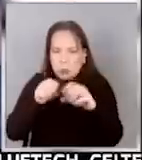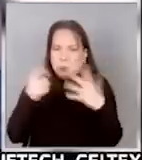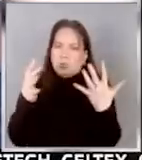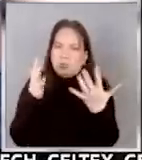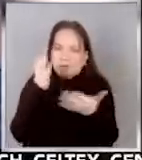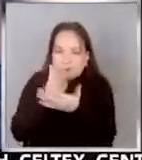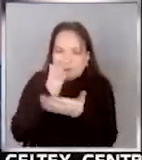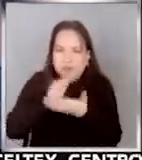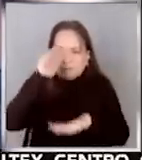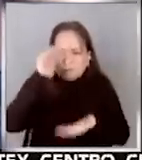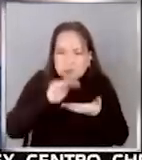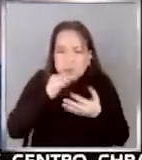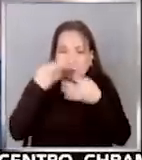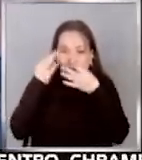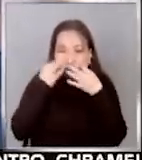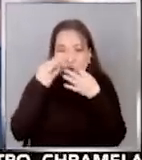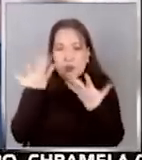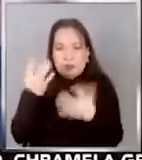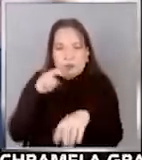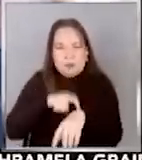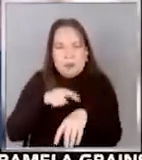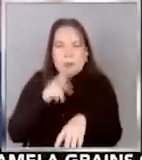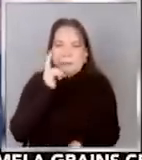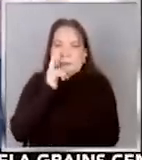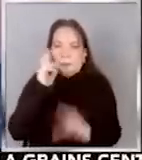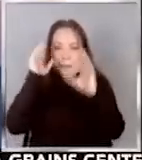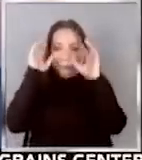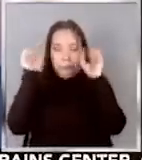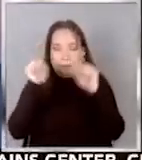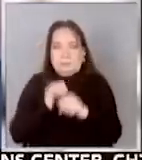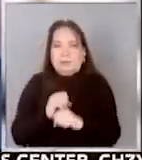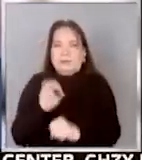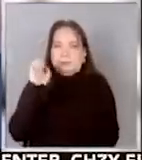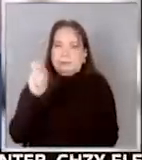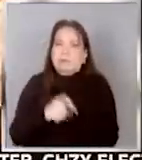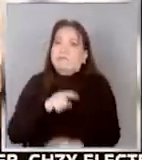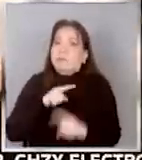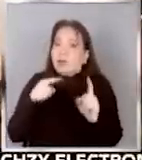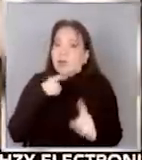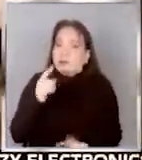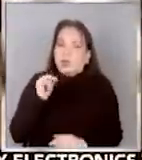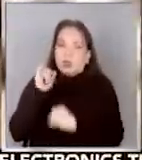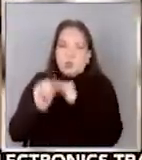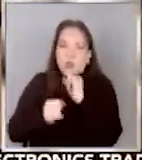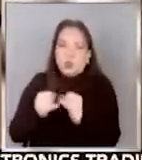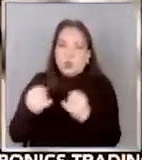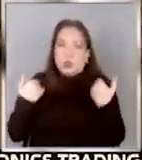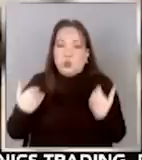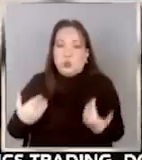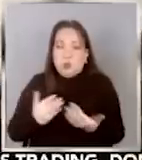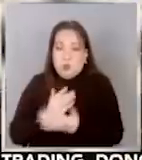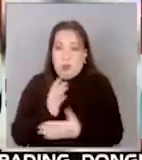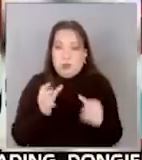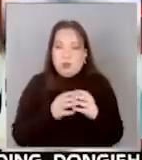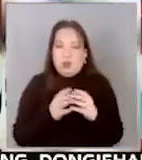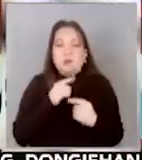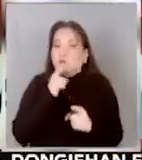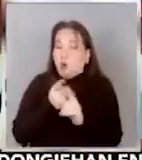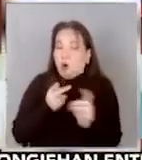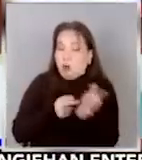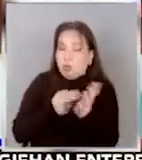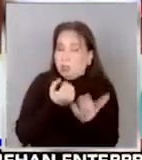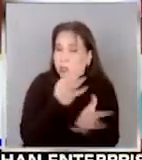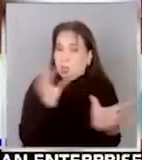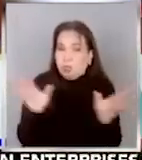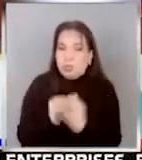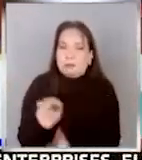ng International Coalition for Human Rights in the Philippines, aabot ito sa mahigit 30,000. Hindi lang alaman